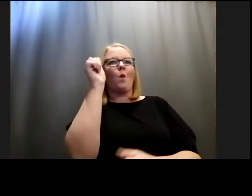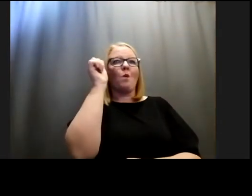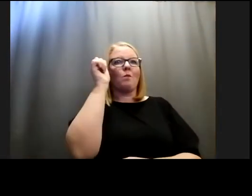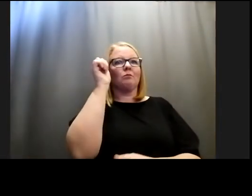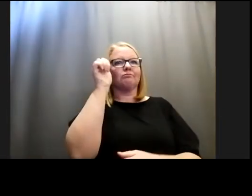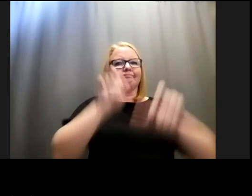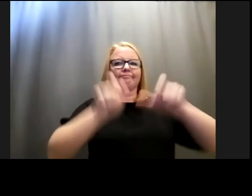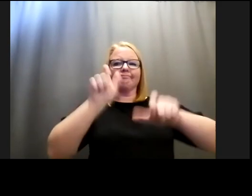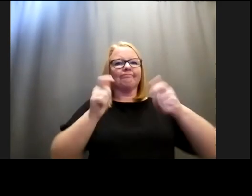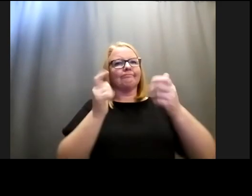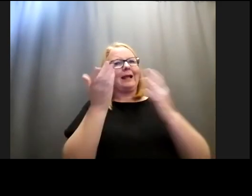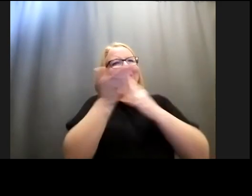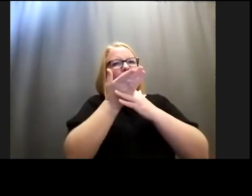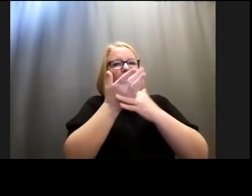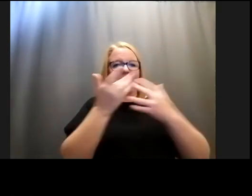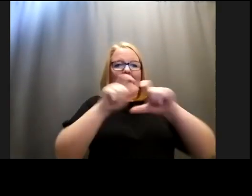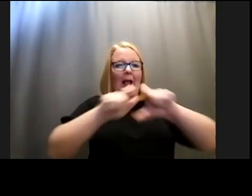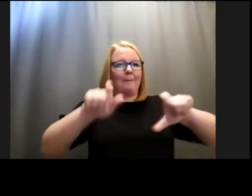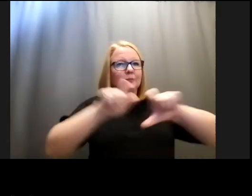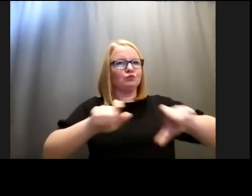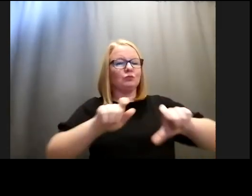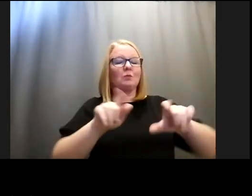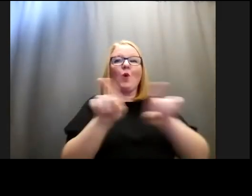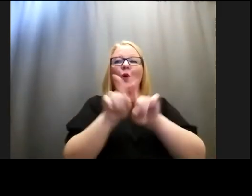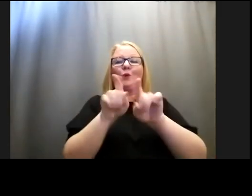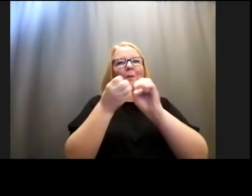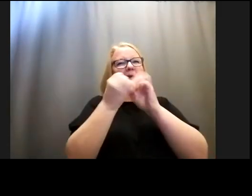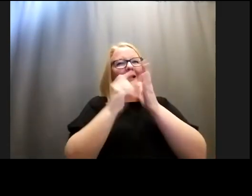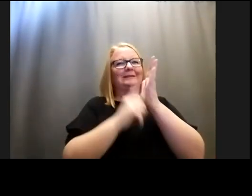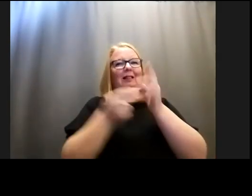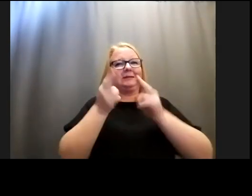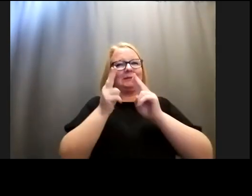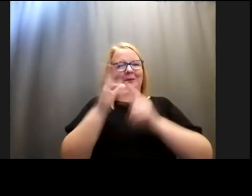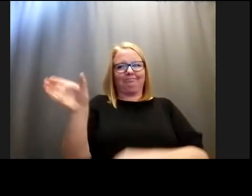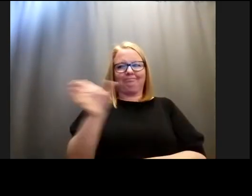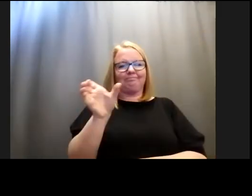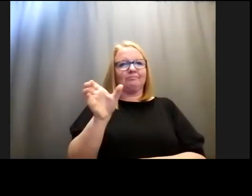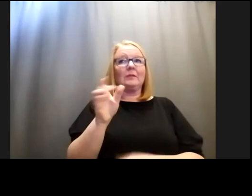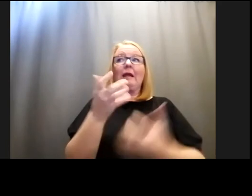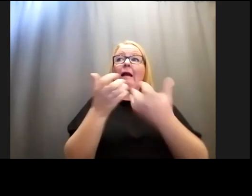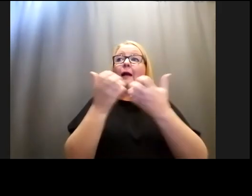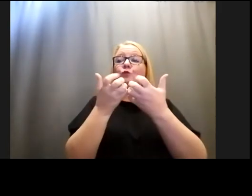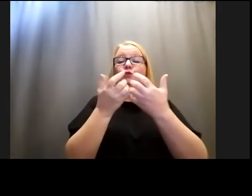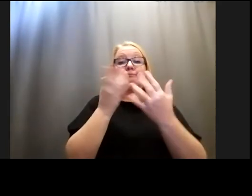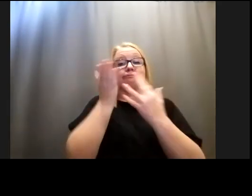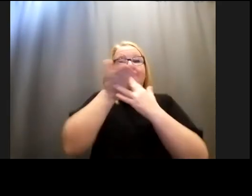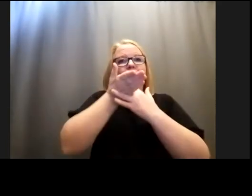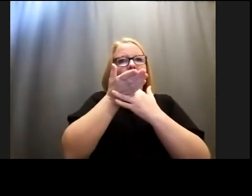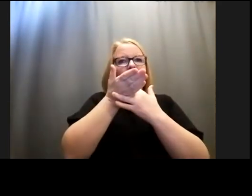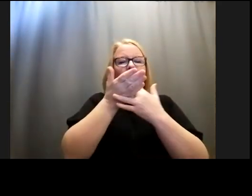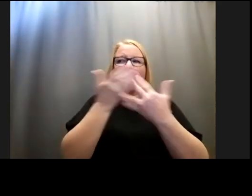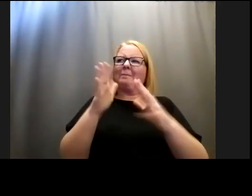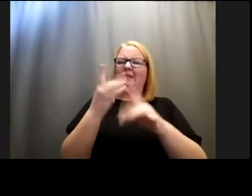is being live closed captioned and also interpreted into BSL. Detailed instructions on how to access those features have been posted in the